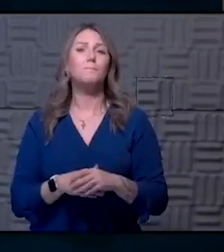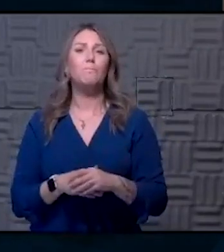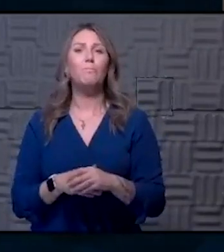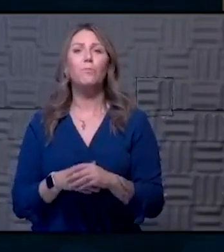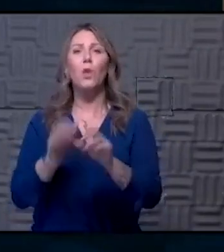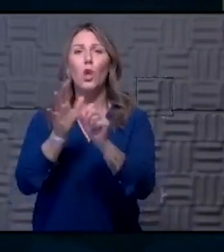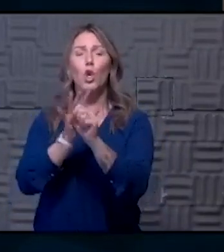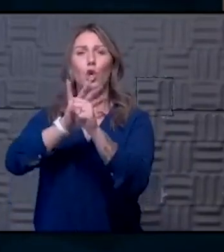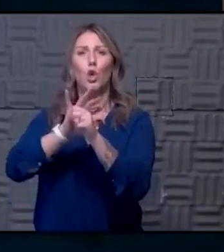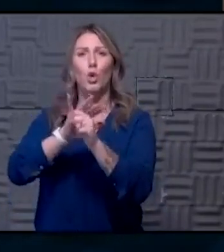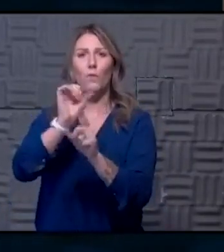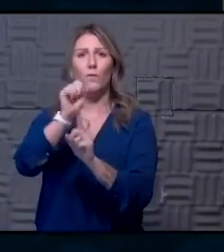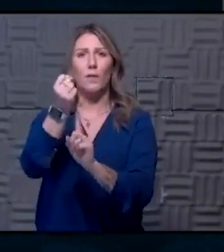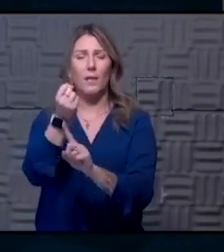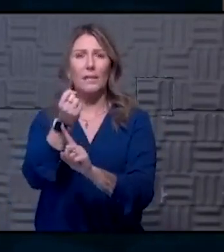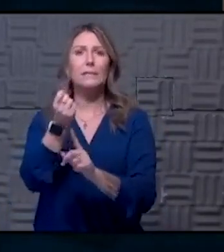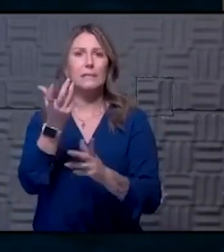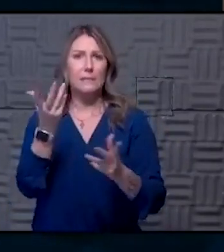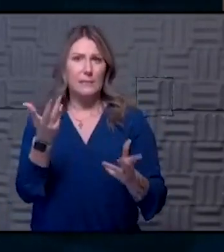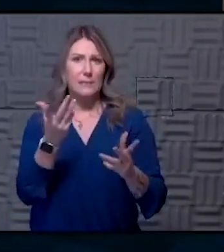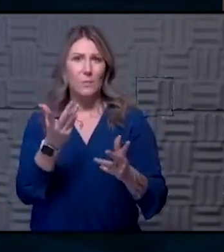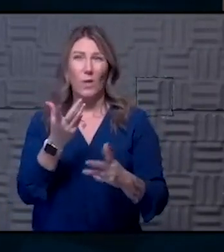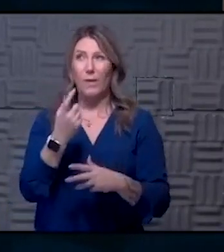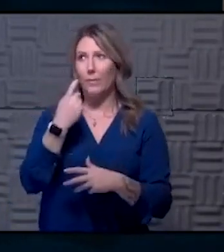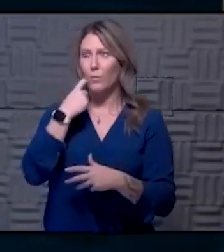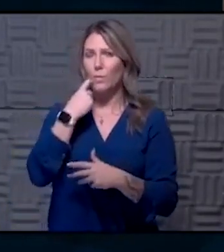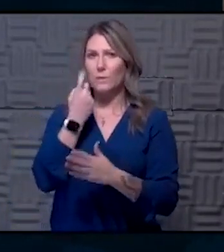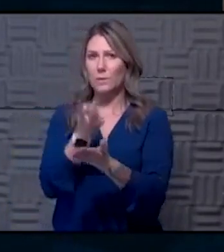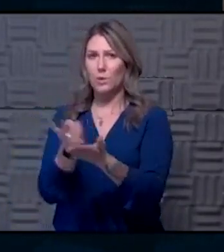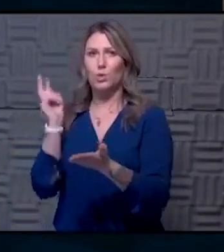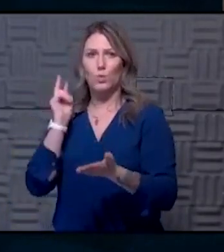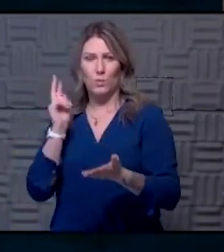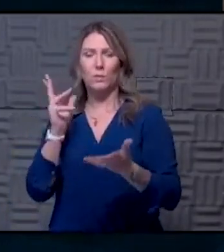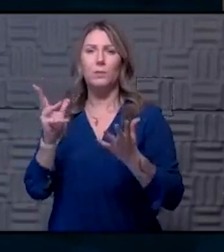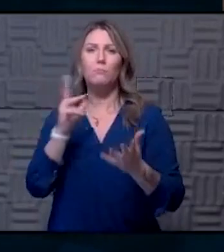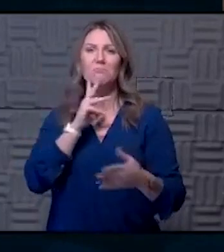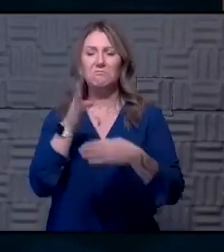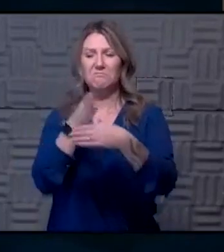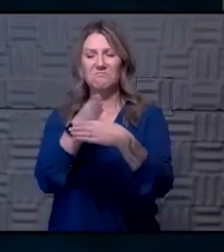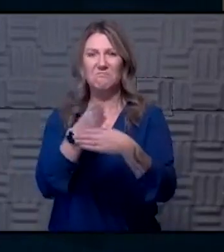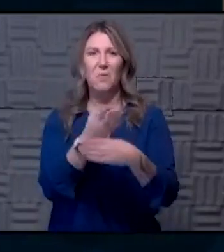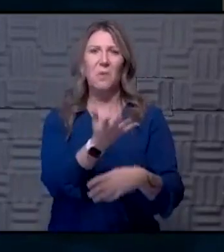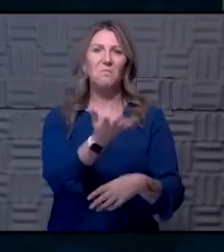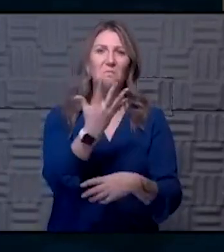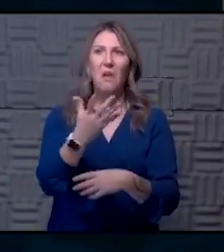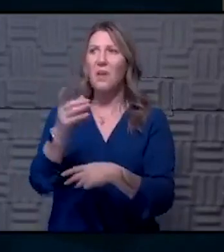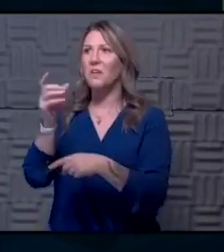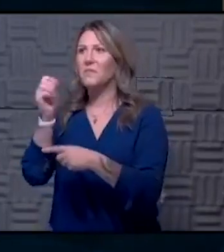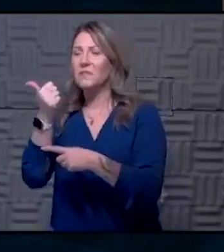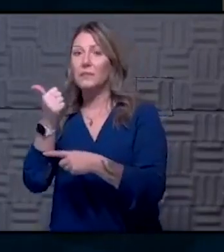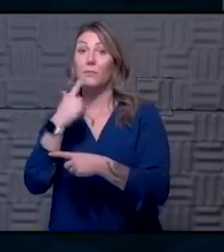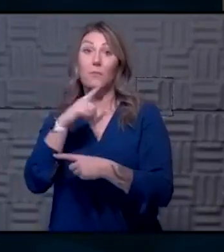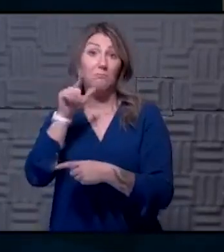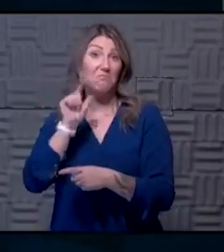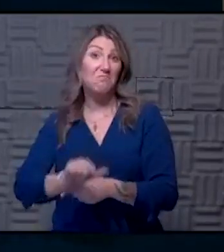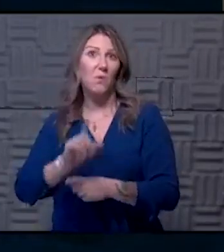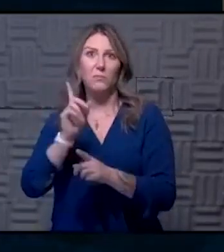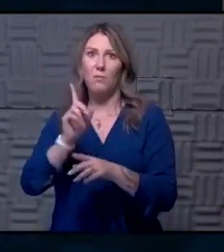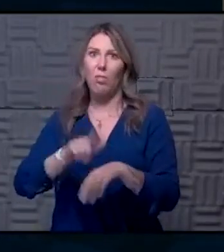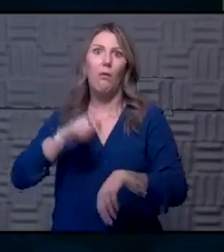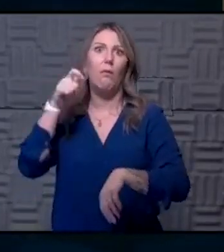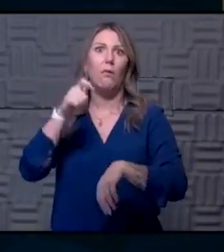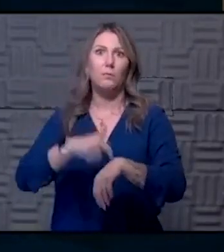COVID cases in-house, at least within the last 2 weeks. We've been hovering between 5 and 10, which is sort of the lowest we've been for a long